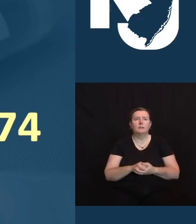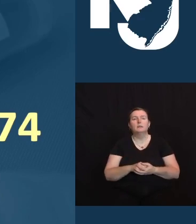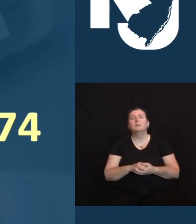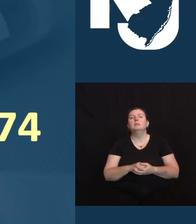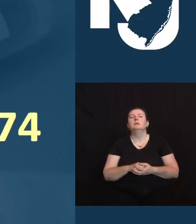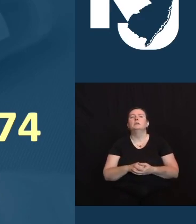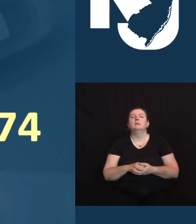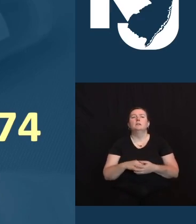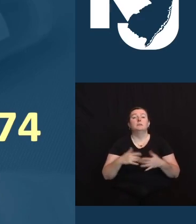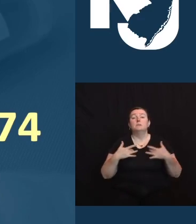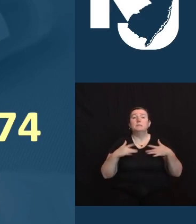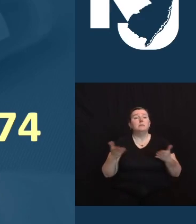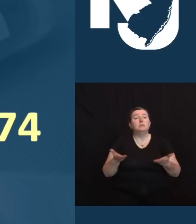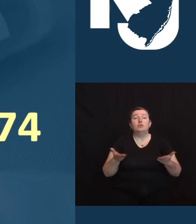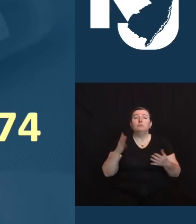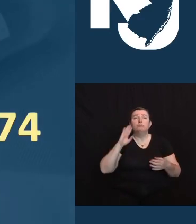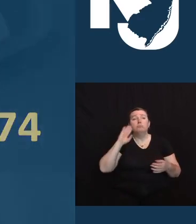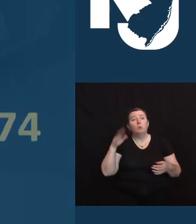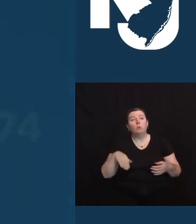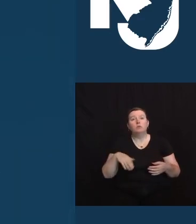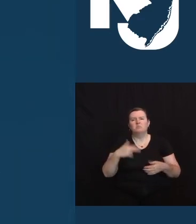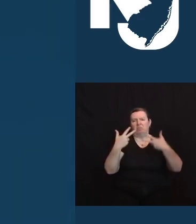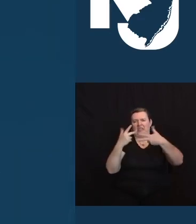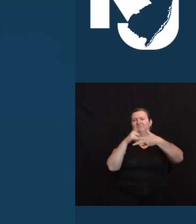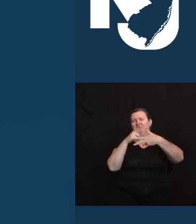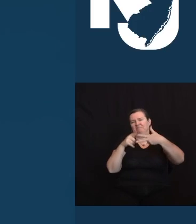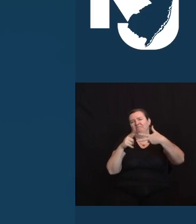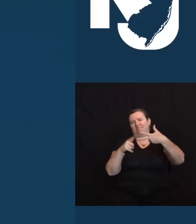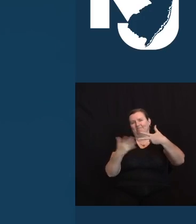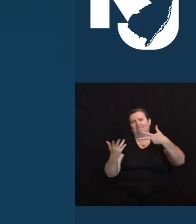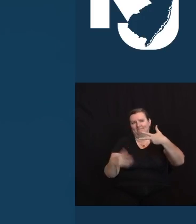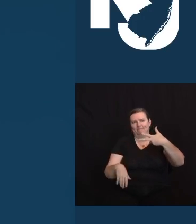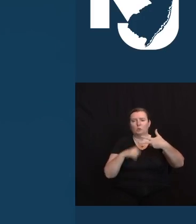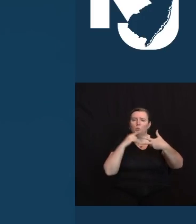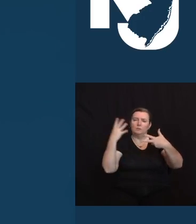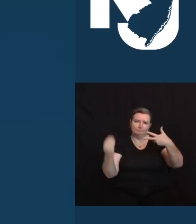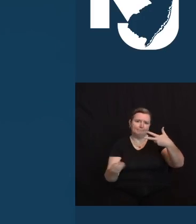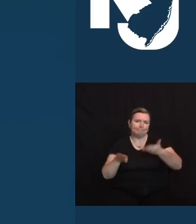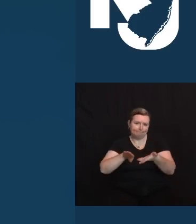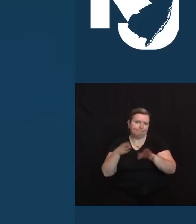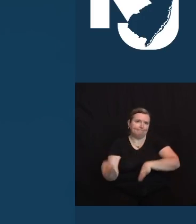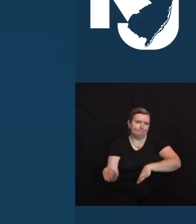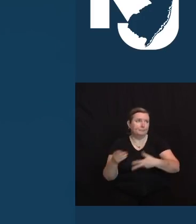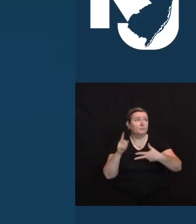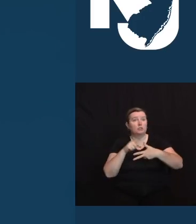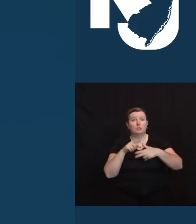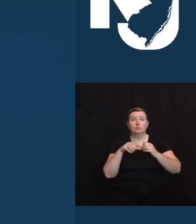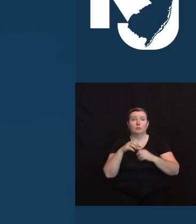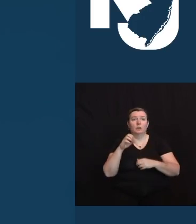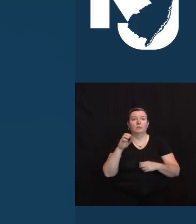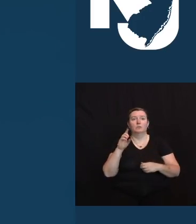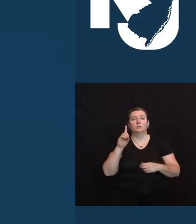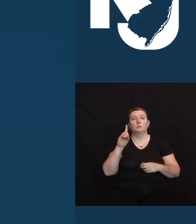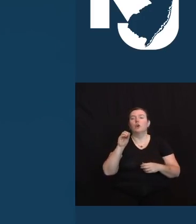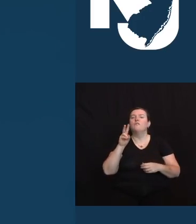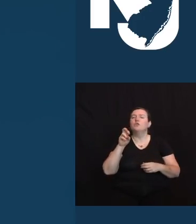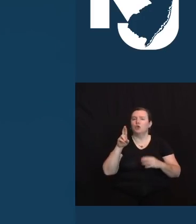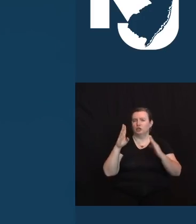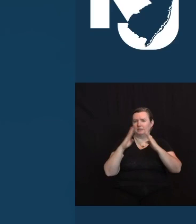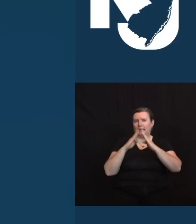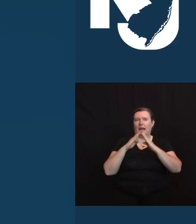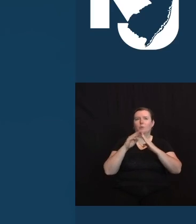together, let's remember a few more of those souls we have lost. We'll begin today in Dover, in Morris County,